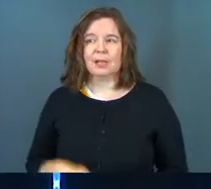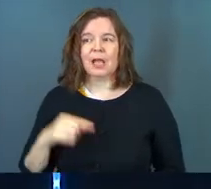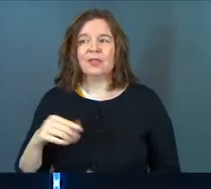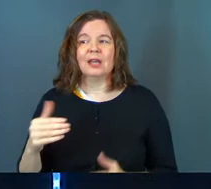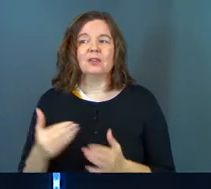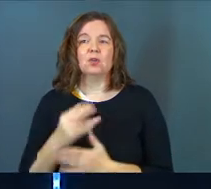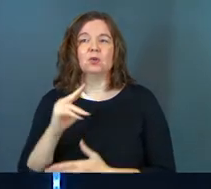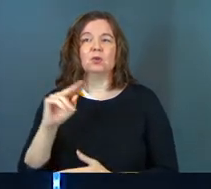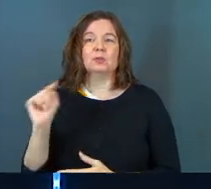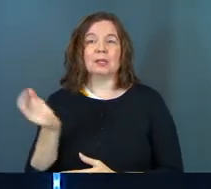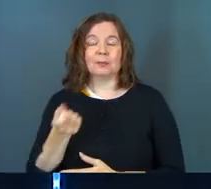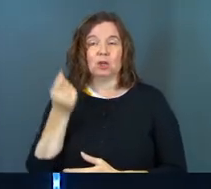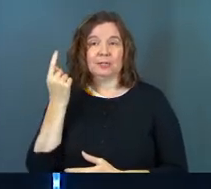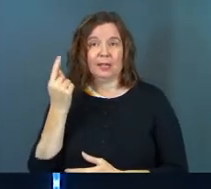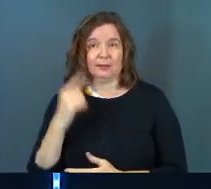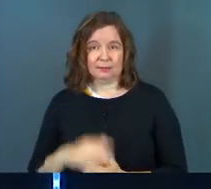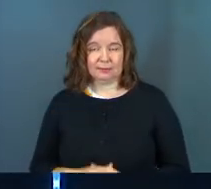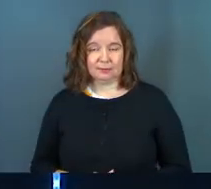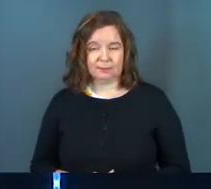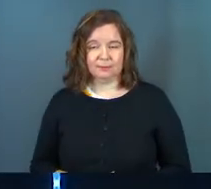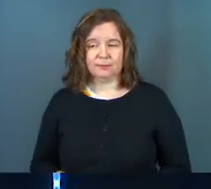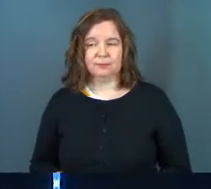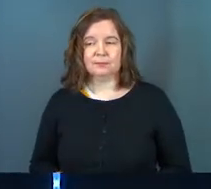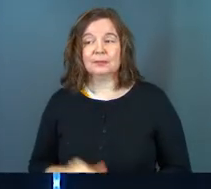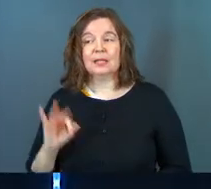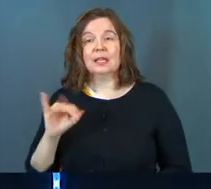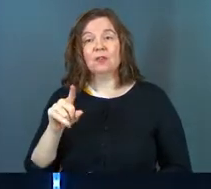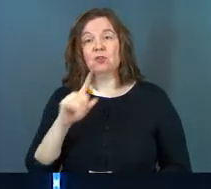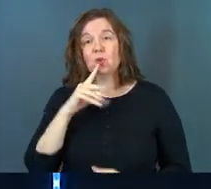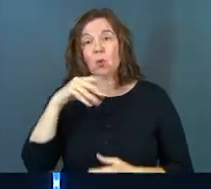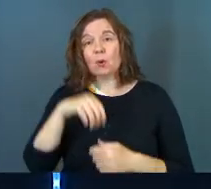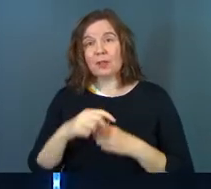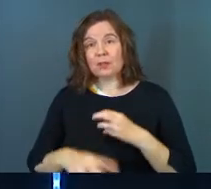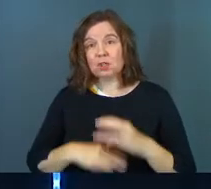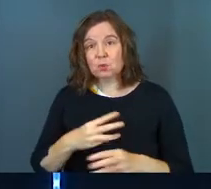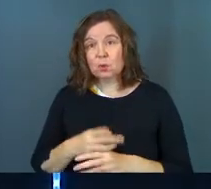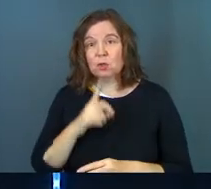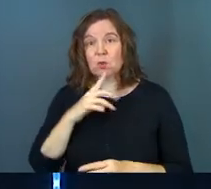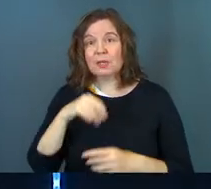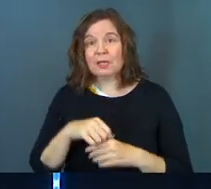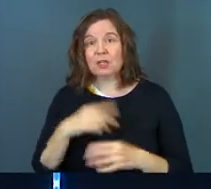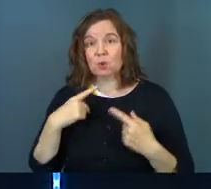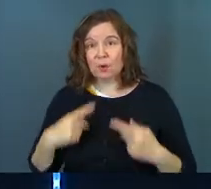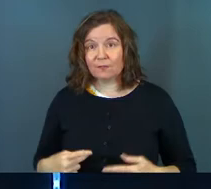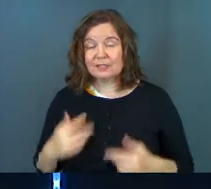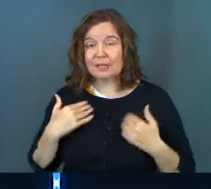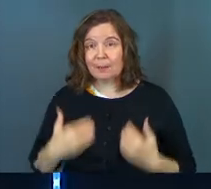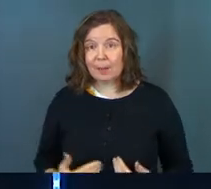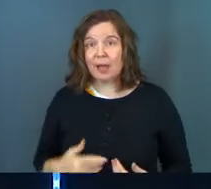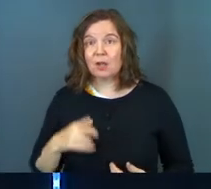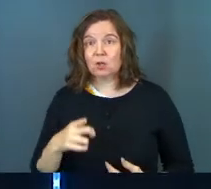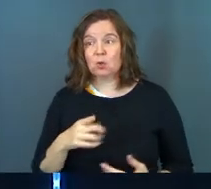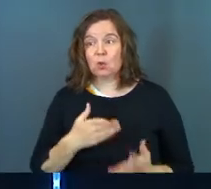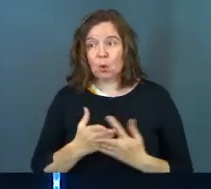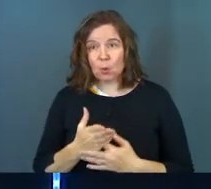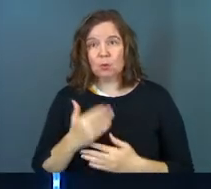And this is the New Testament understanding. That if you are in this world and you are in your physical body and you go through the moment where